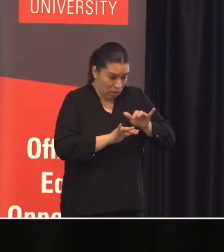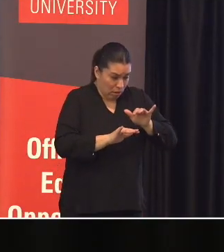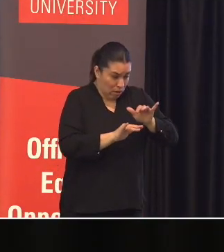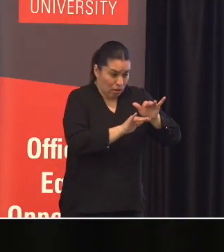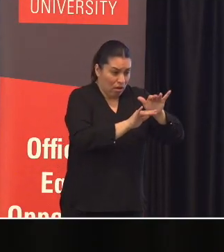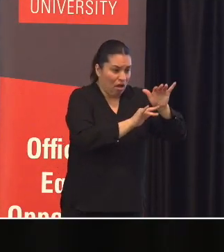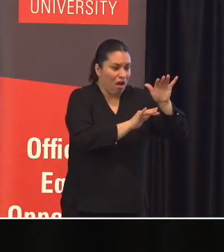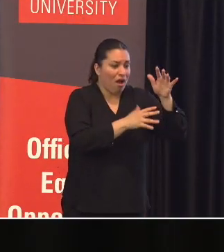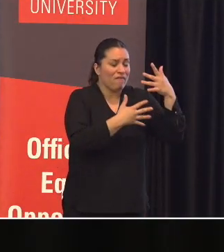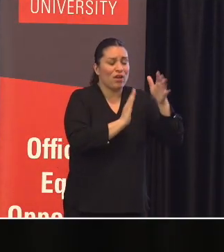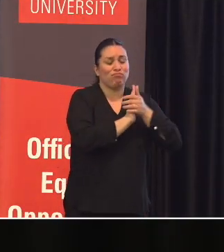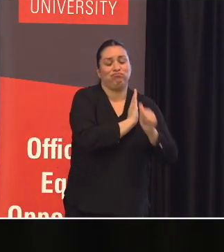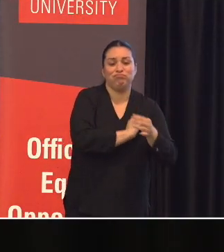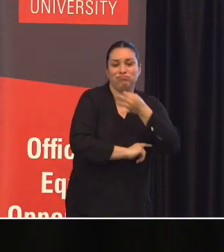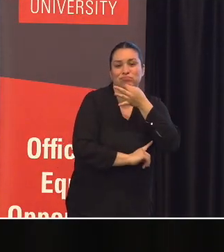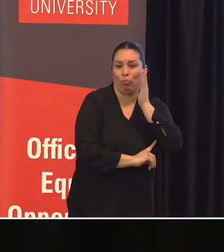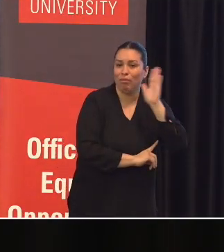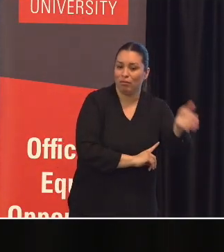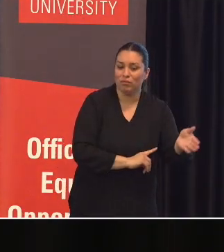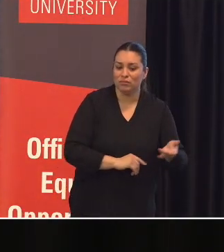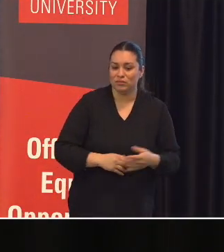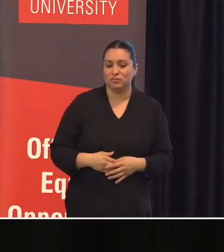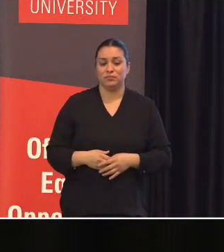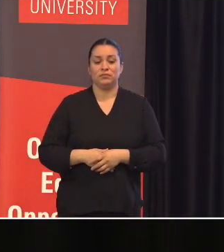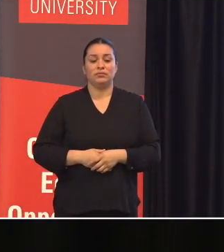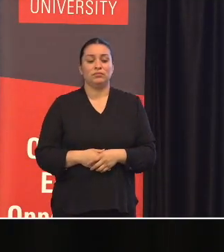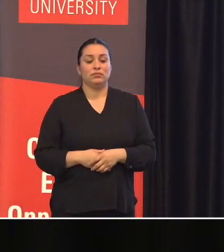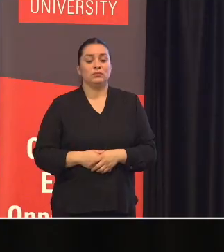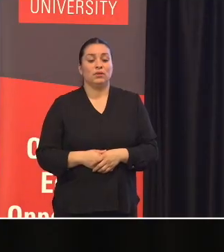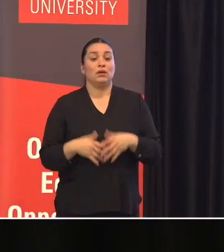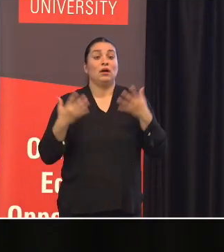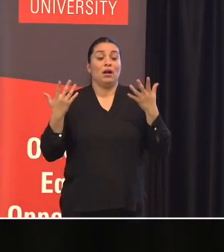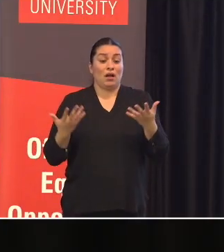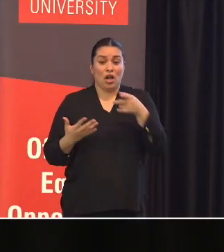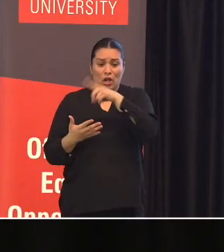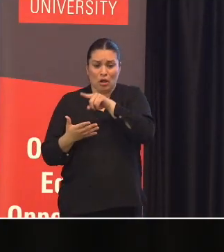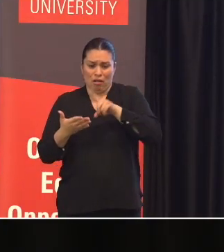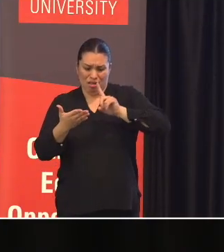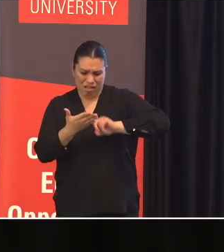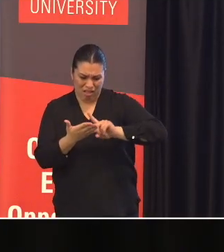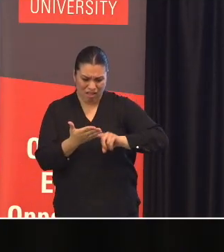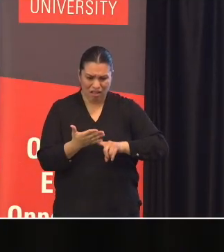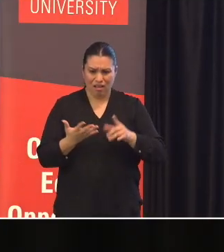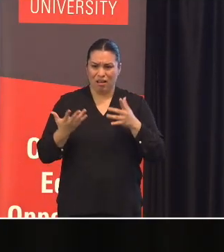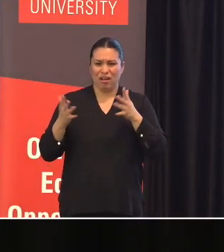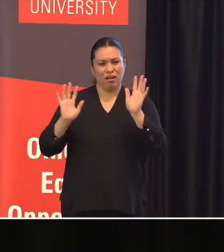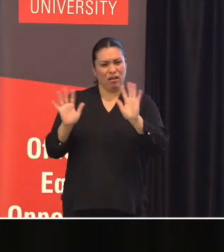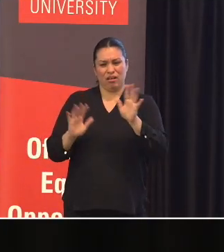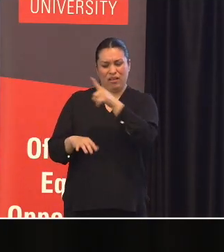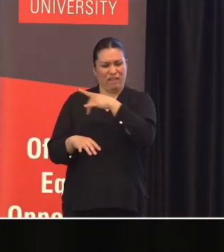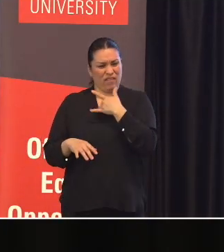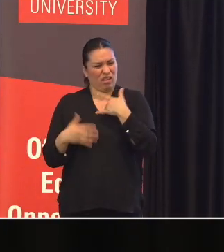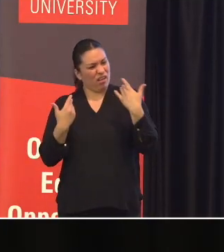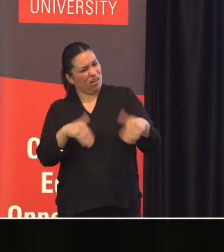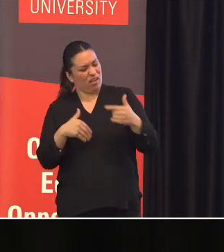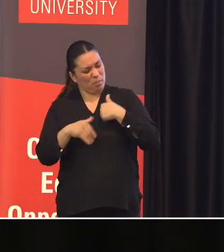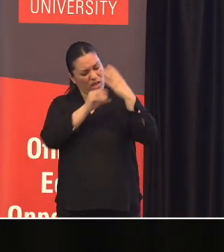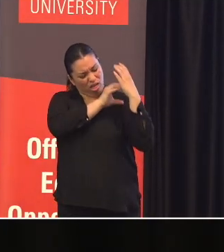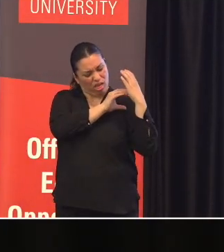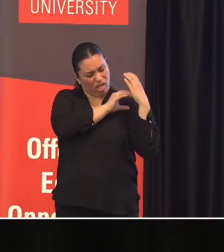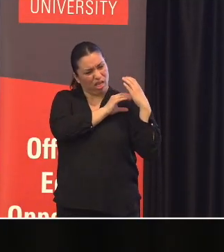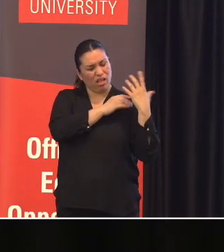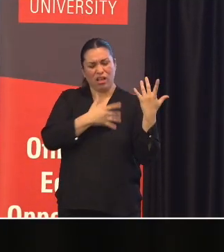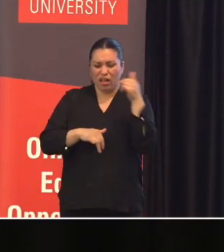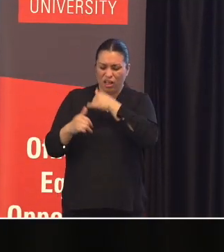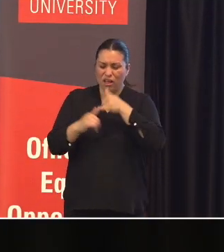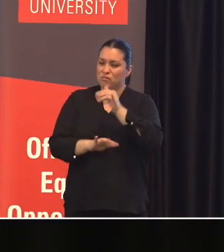digital investigation, which we do not want, we're going to partner with you. We might check in every 3 months, 6 months or so, make sure you're making